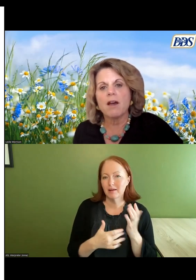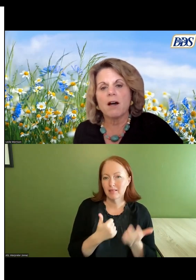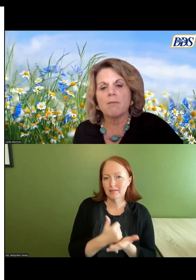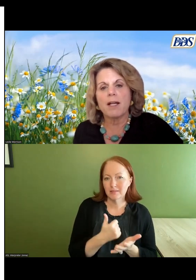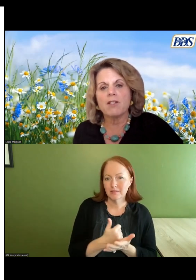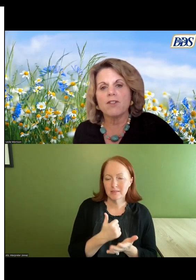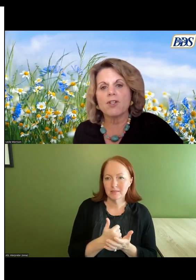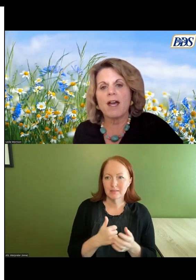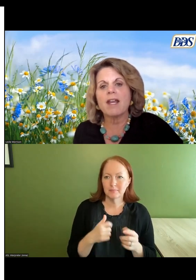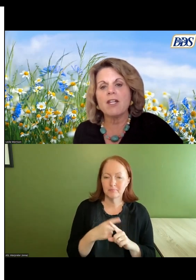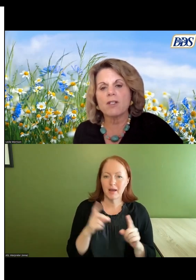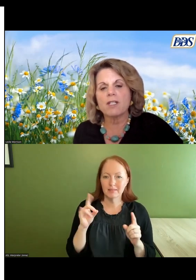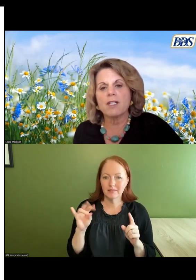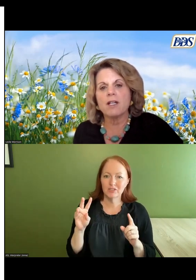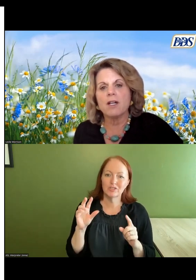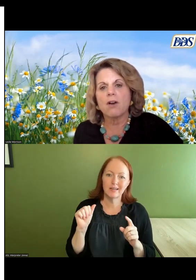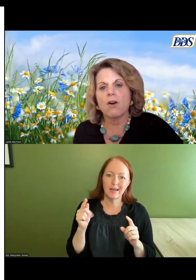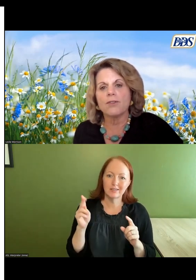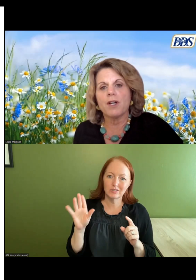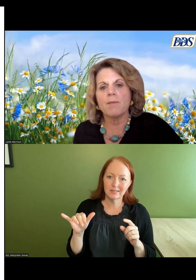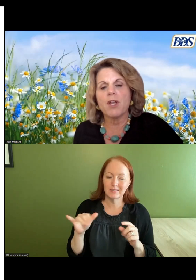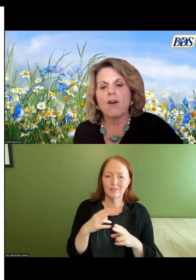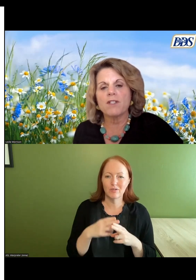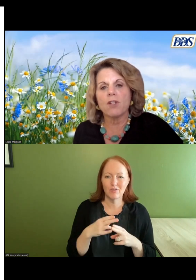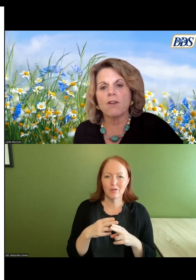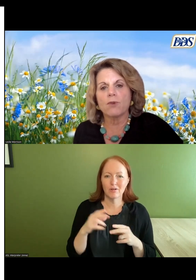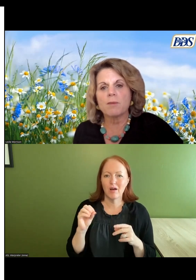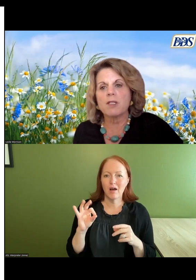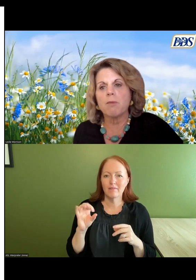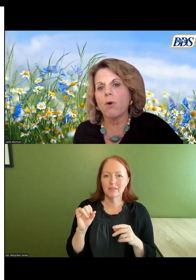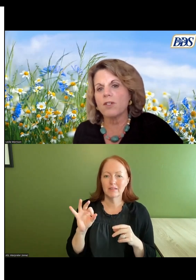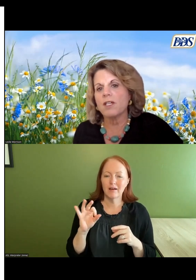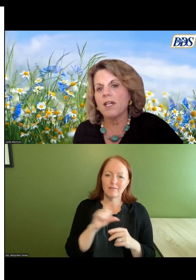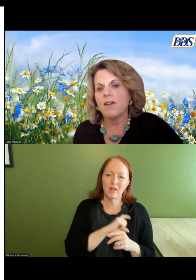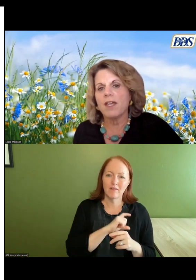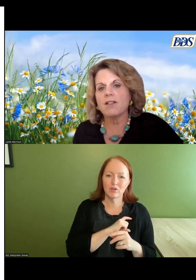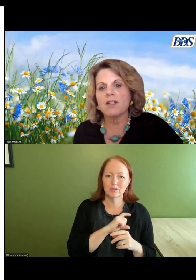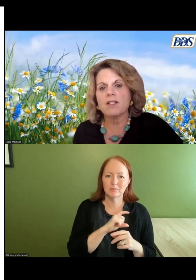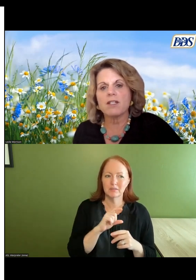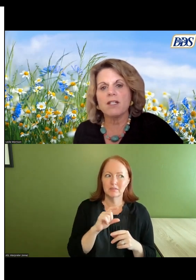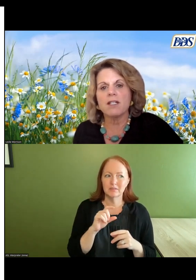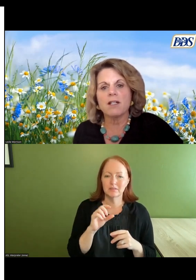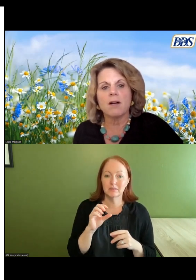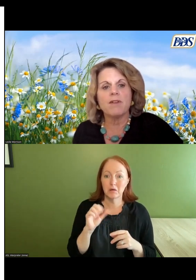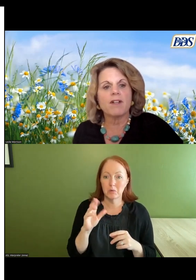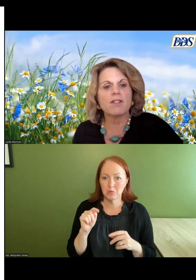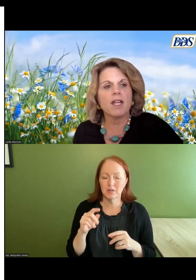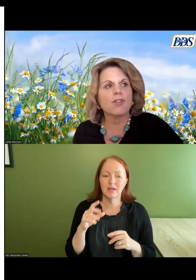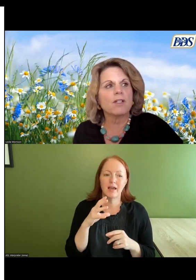assistance by a division at agency called the Office of Law Enforcement Support, and they assist